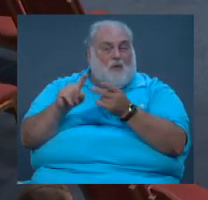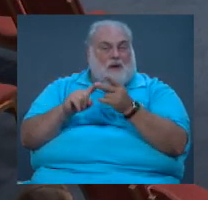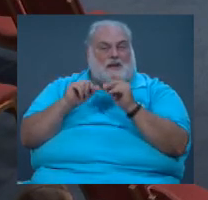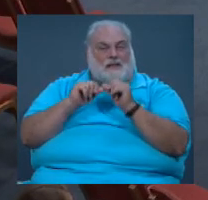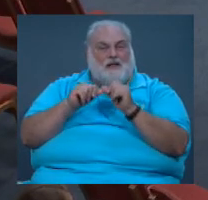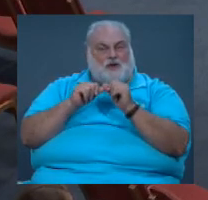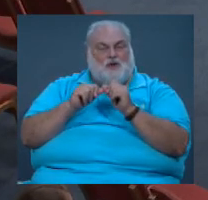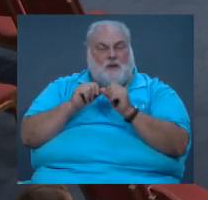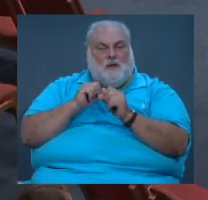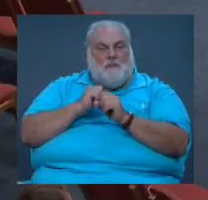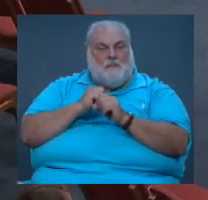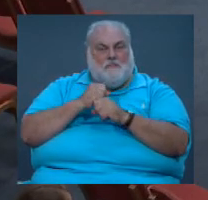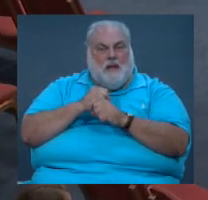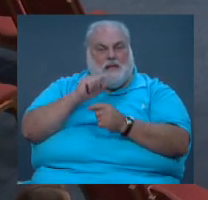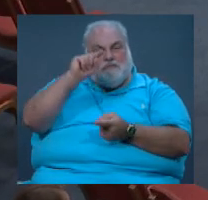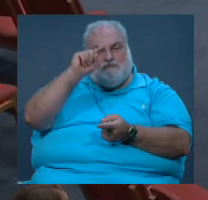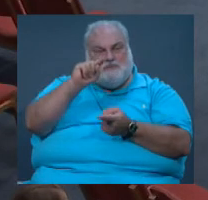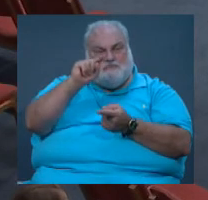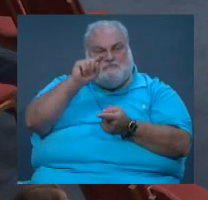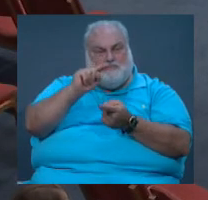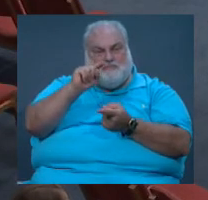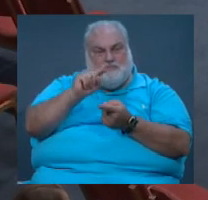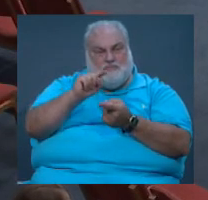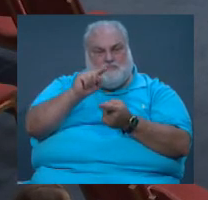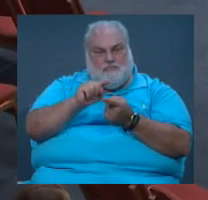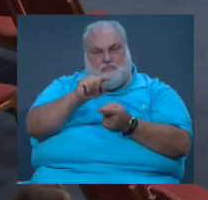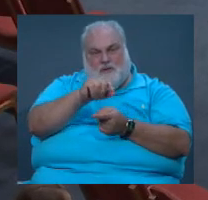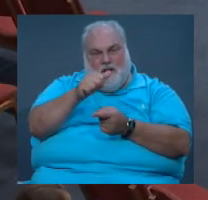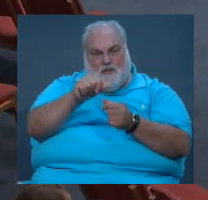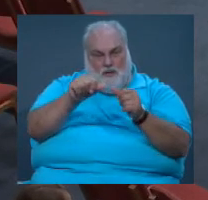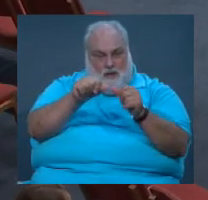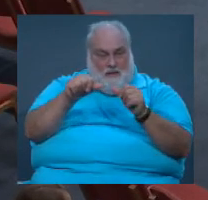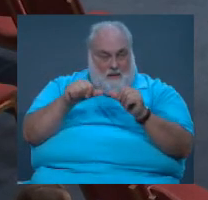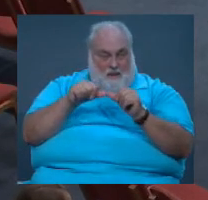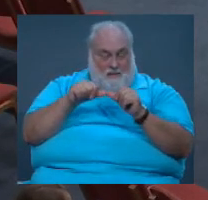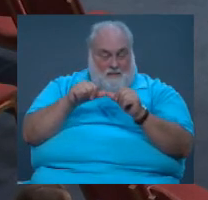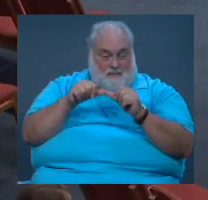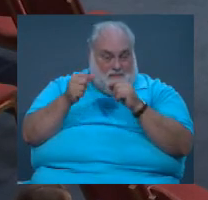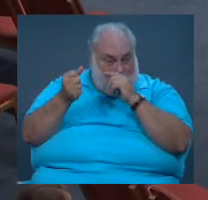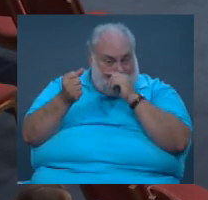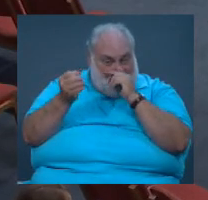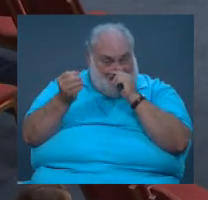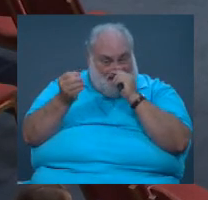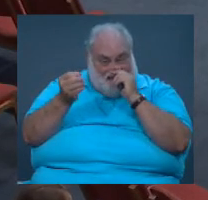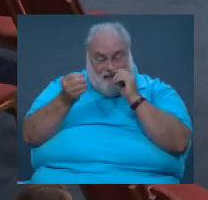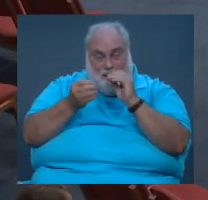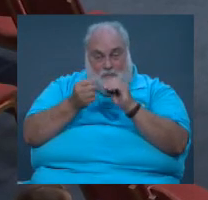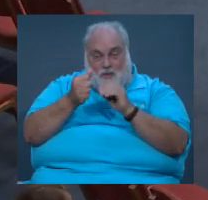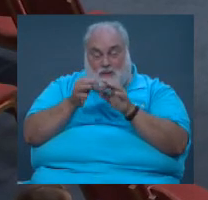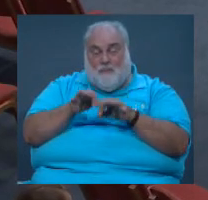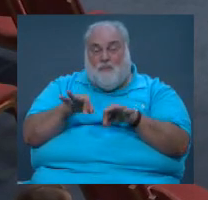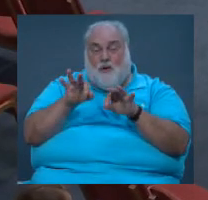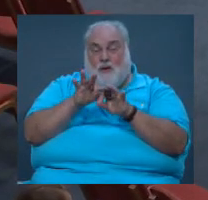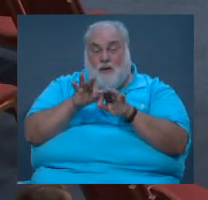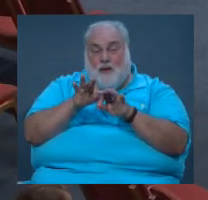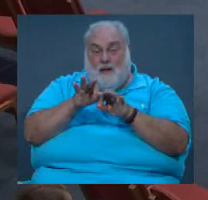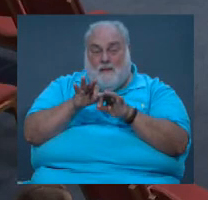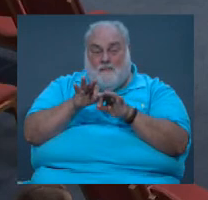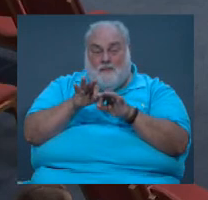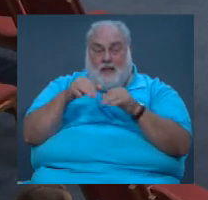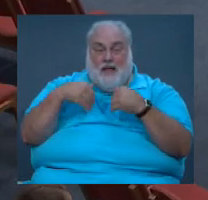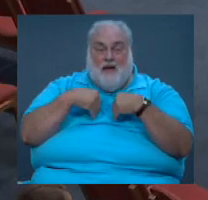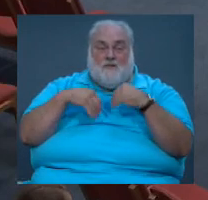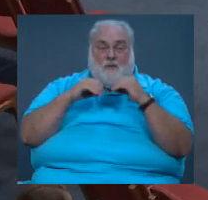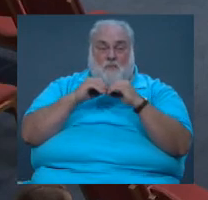to make decreases in other areas, or most importantly, what we always choose, we want to have more